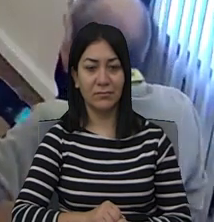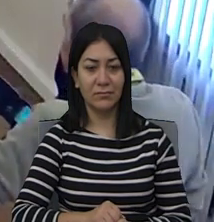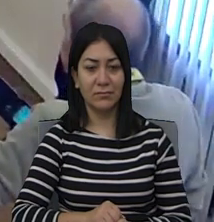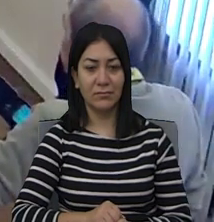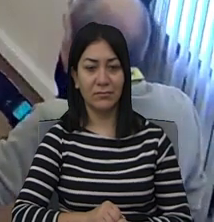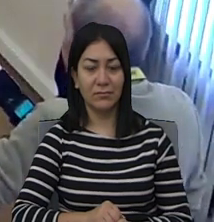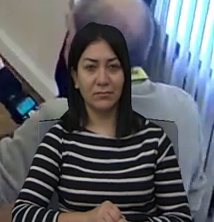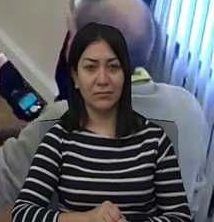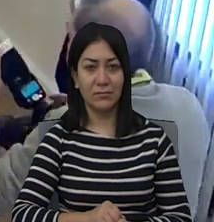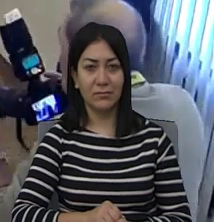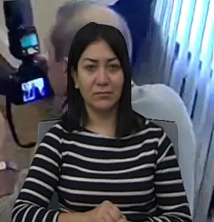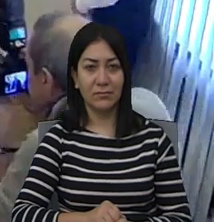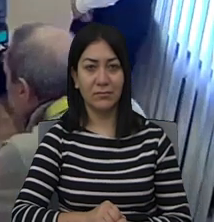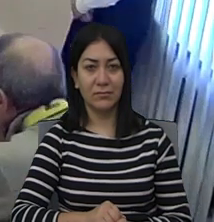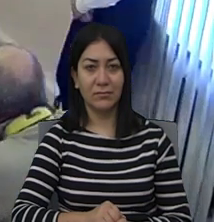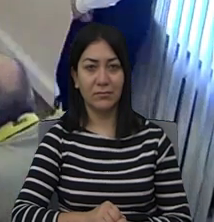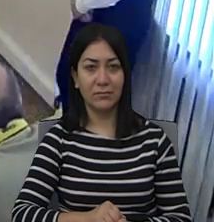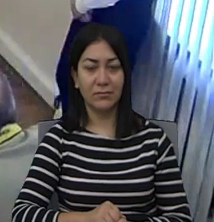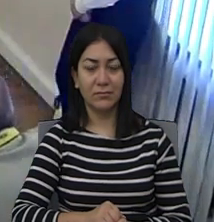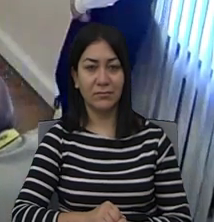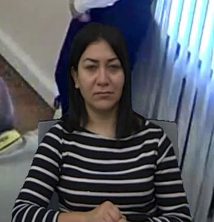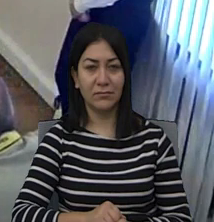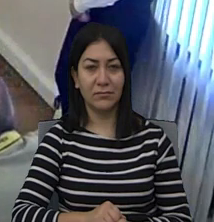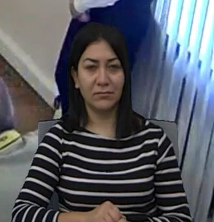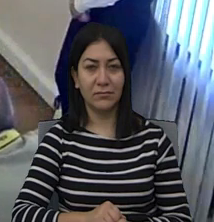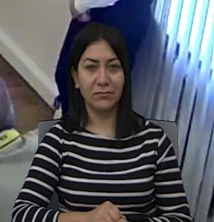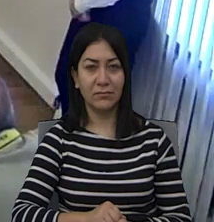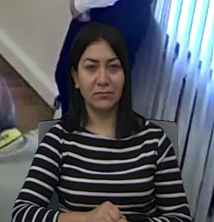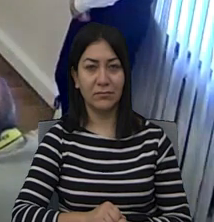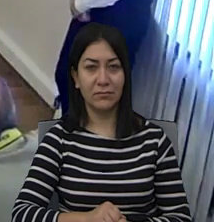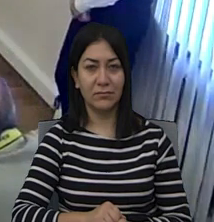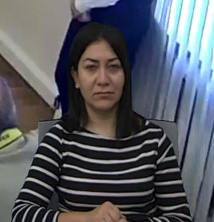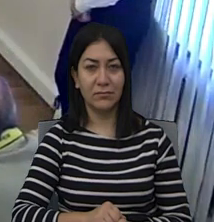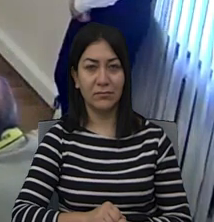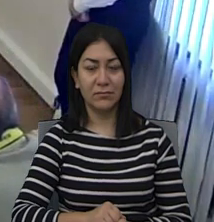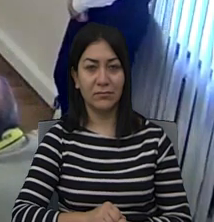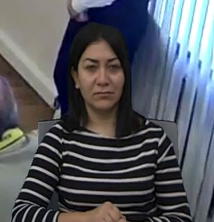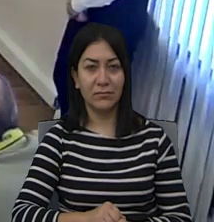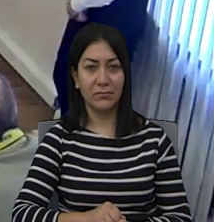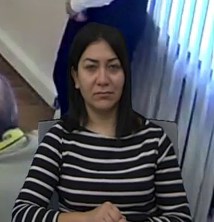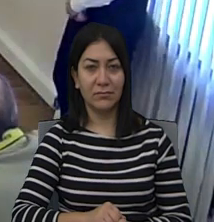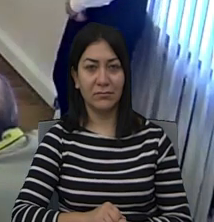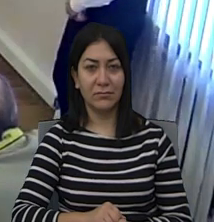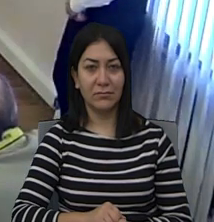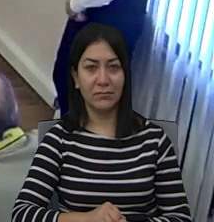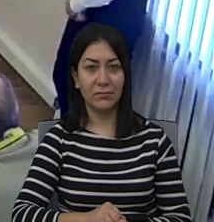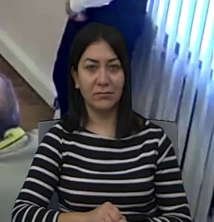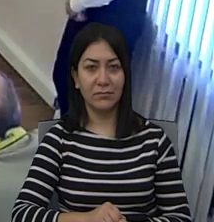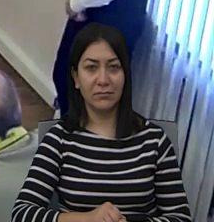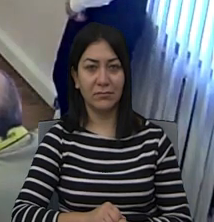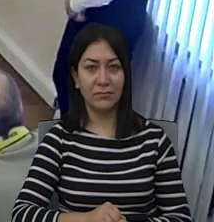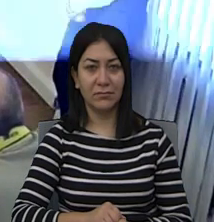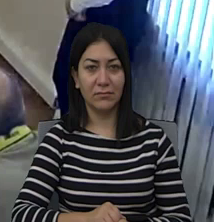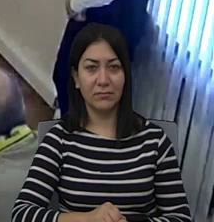also building a very strong partnership with Armenian institutions, first and foremost the Central Electoral